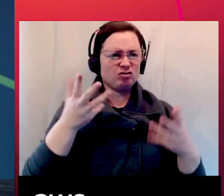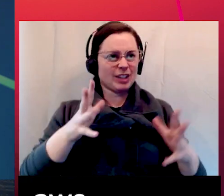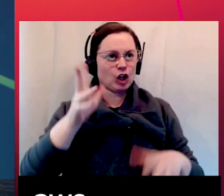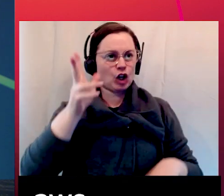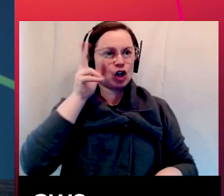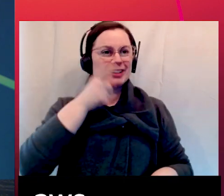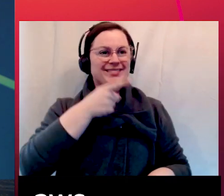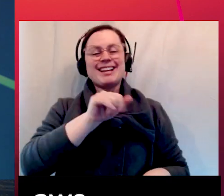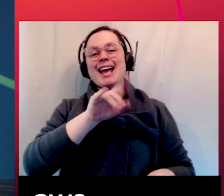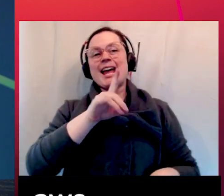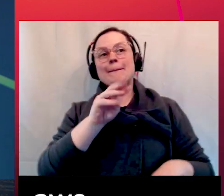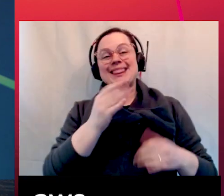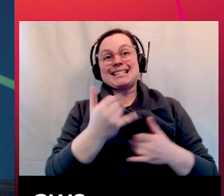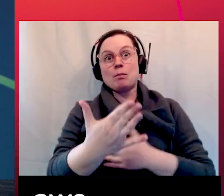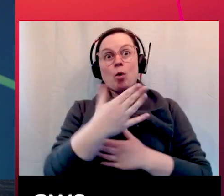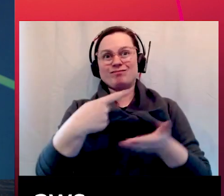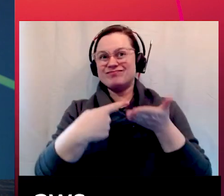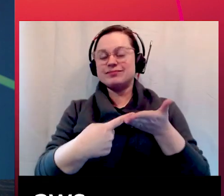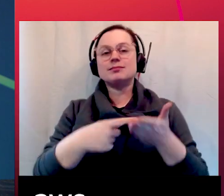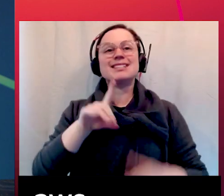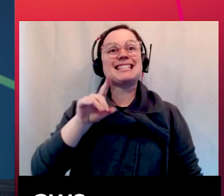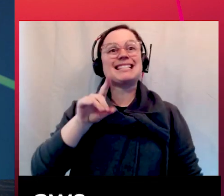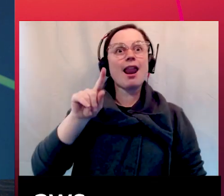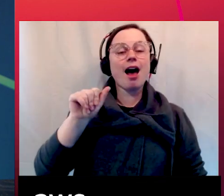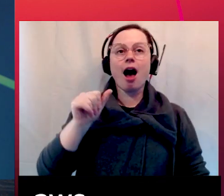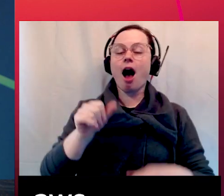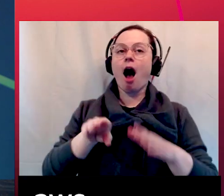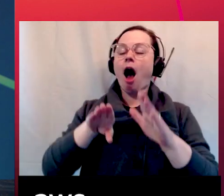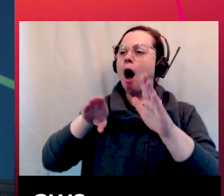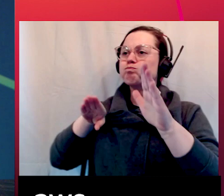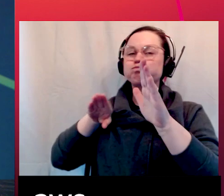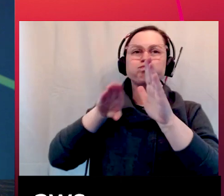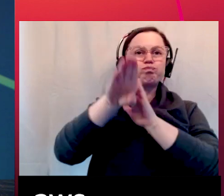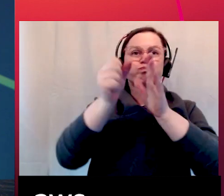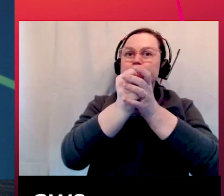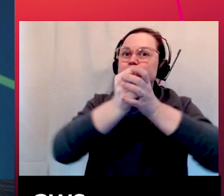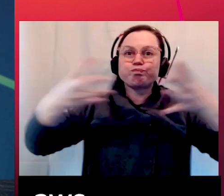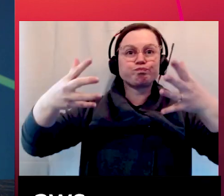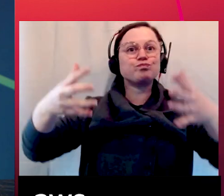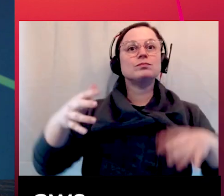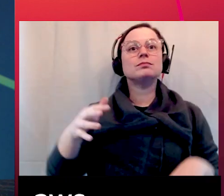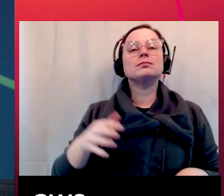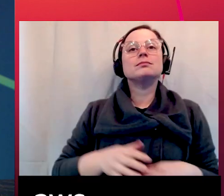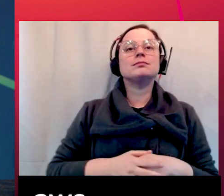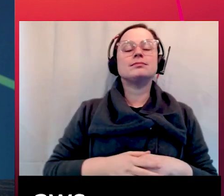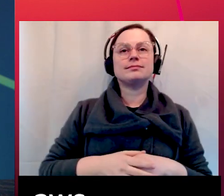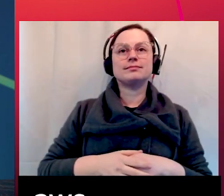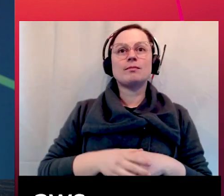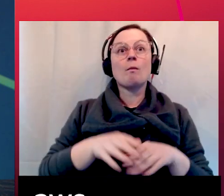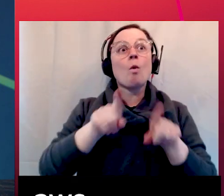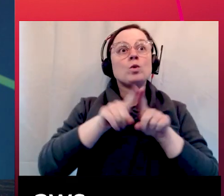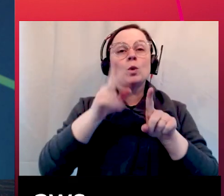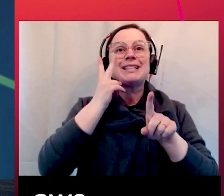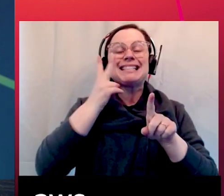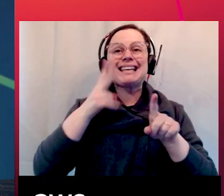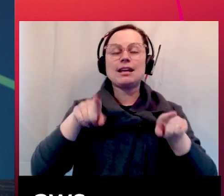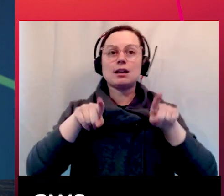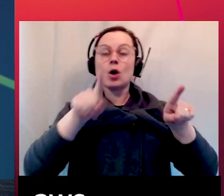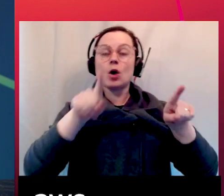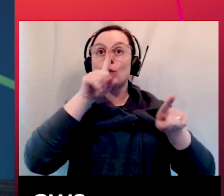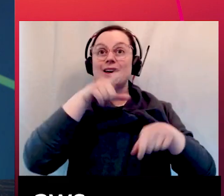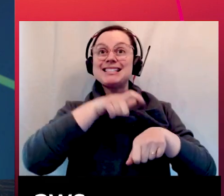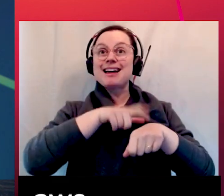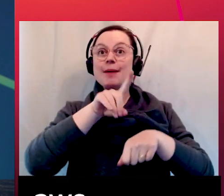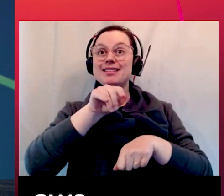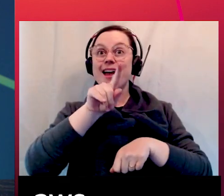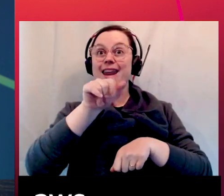about this morning, which is data is growing exponentially. Right. But we also see even faster growth in real-time data.